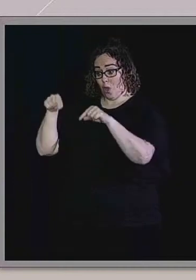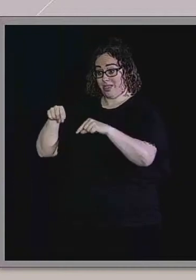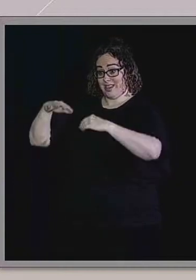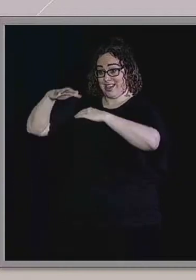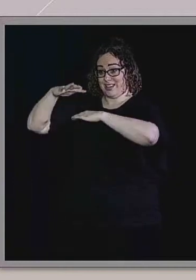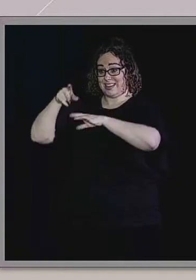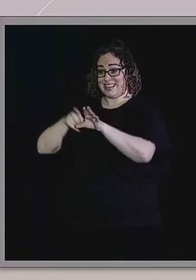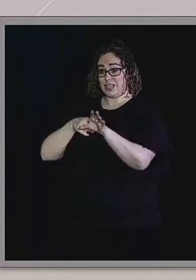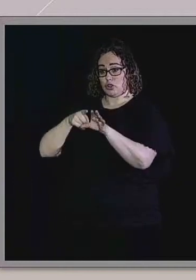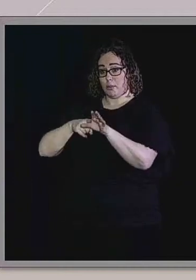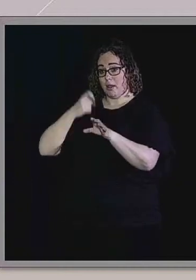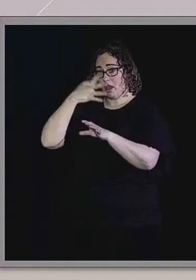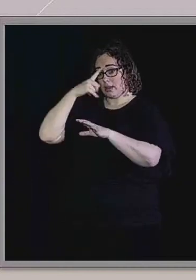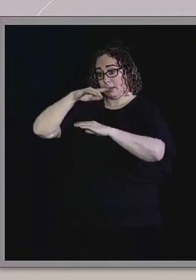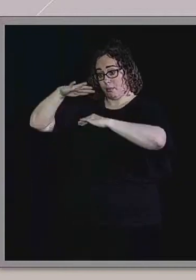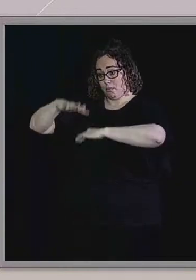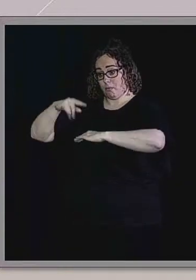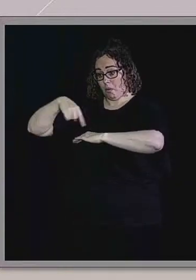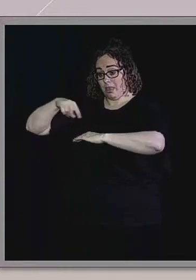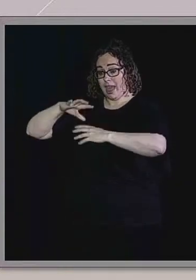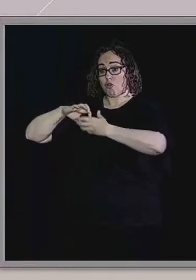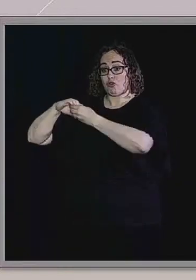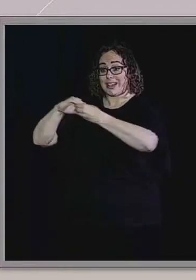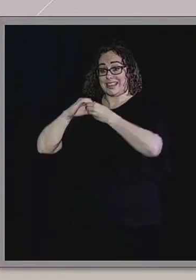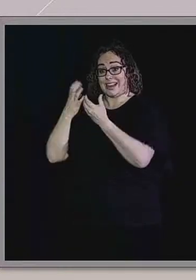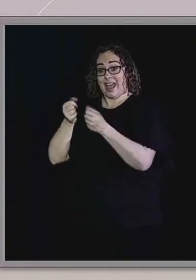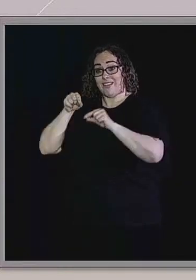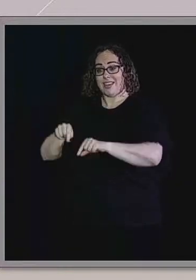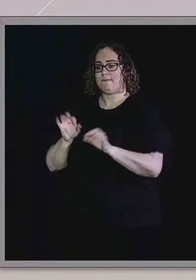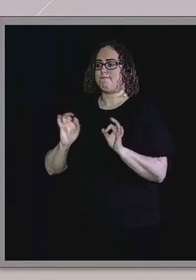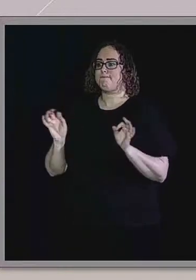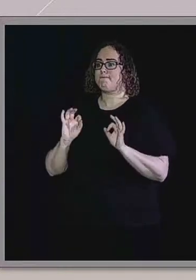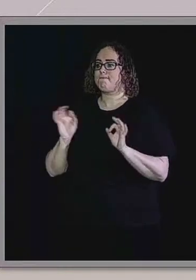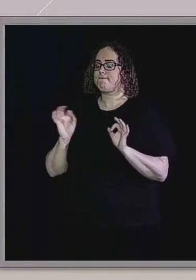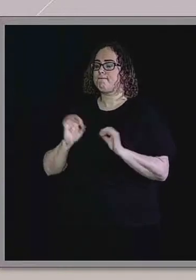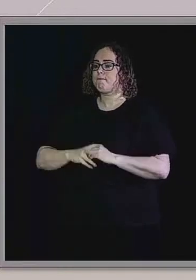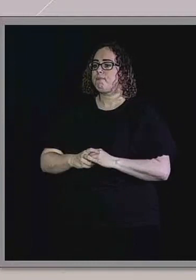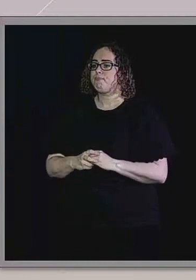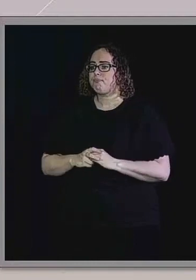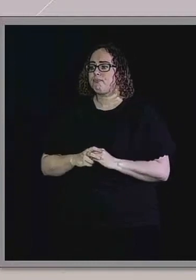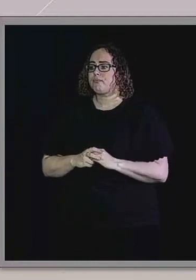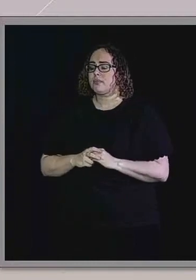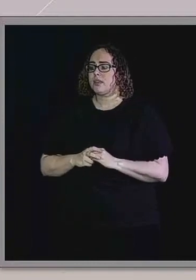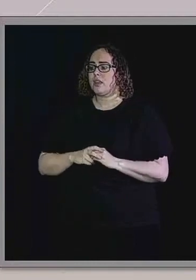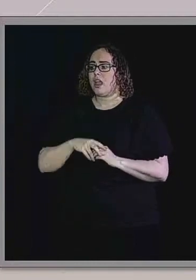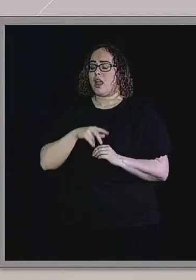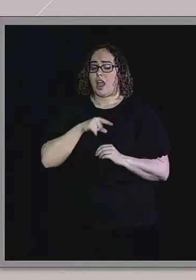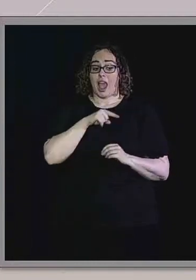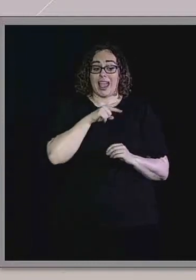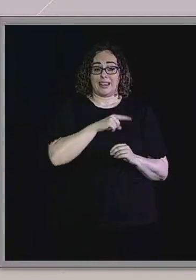to do that on a number of occasions. He's extended the olive branch and said that he's willing